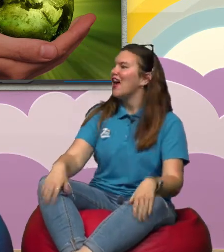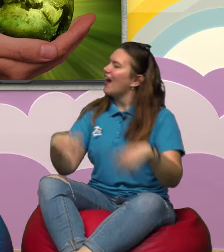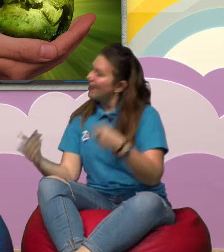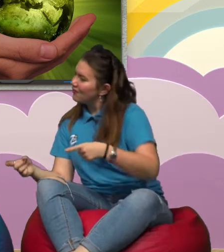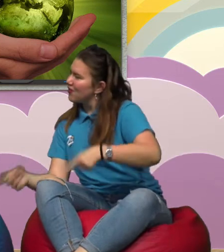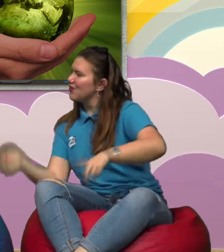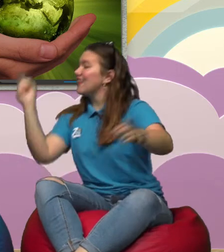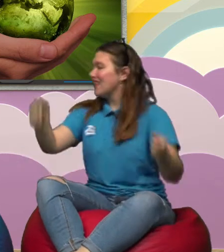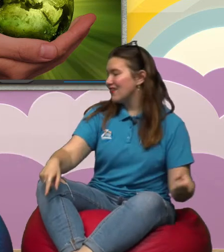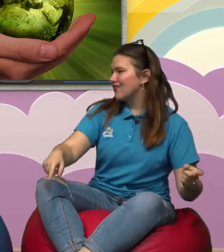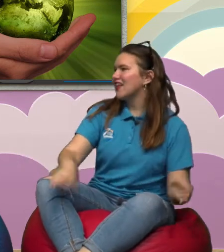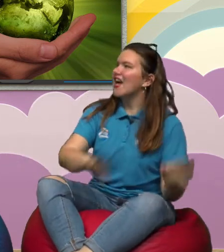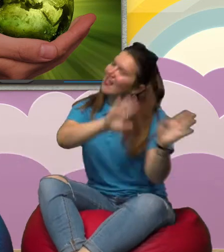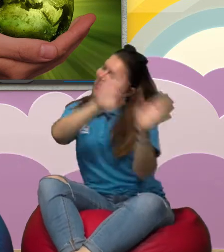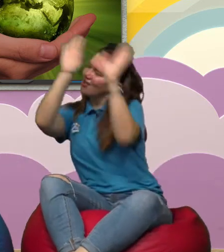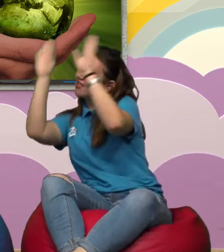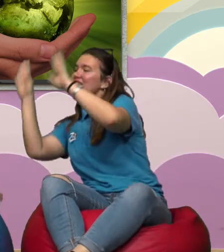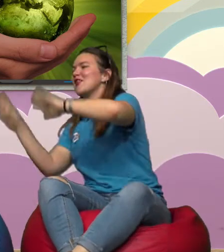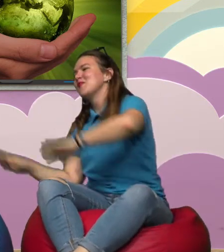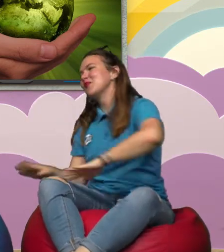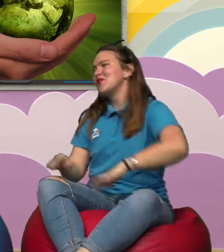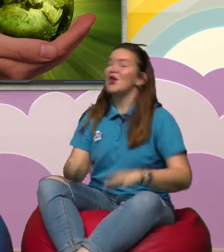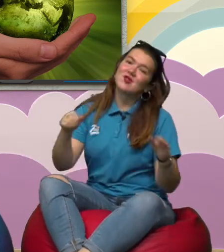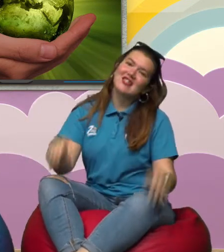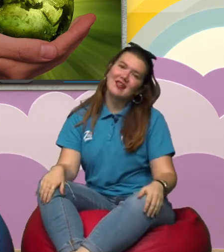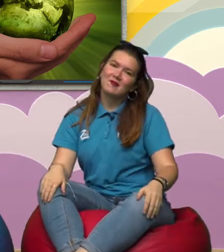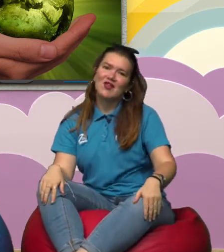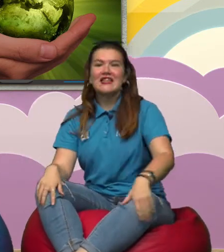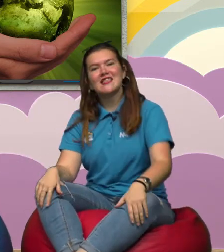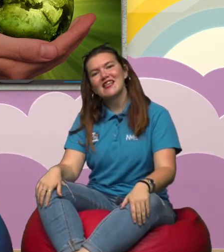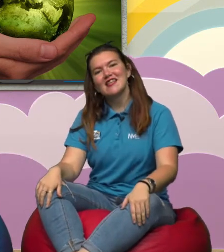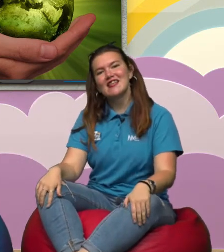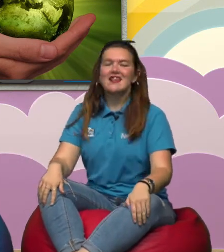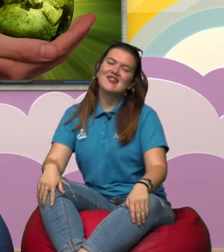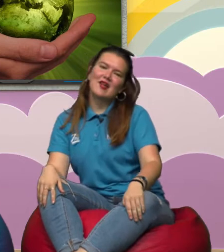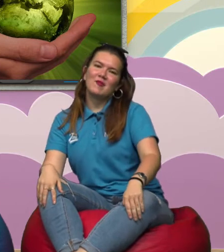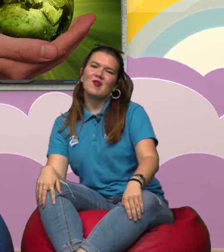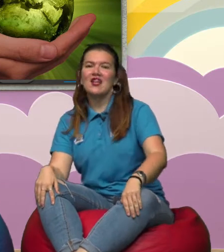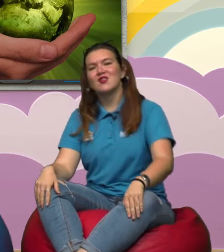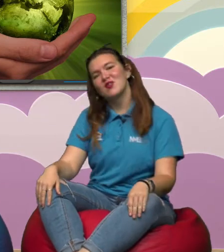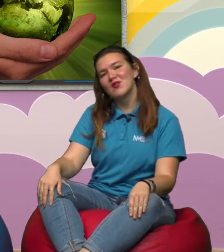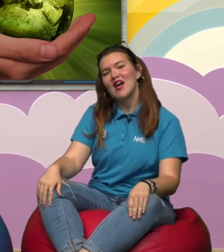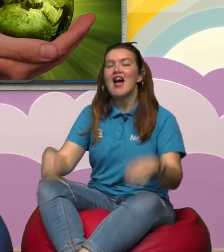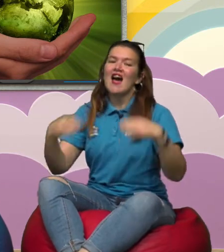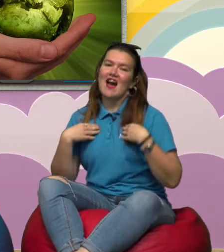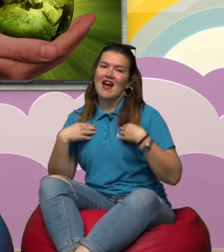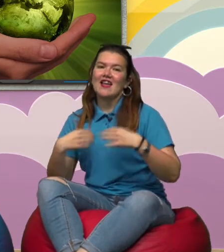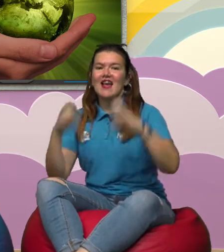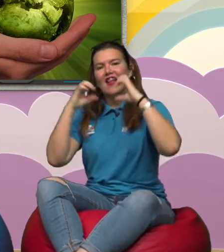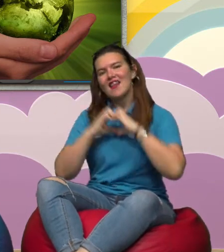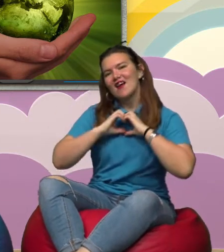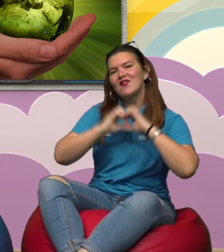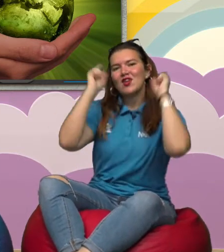afternoon, I love you in the evening and underneath the moon. So skidamarink-a-dink-a-dink, skidamarink-a-doo.